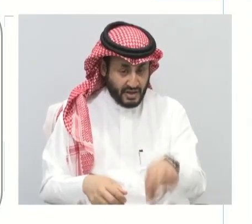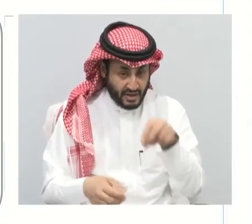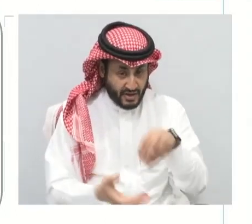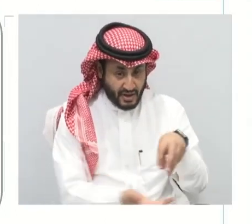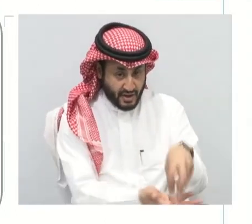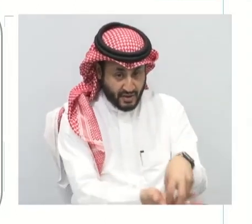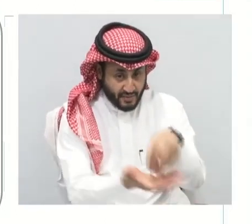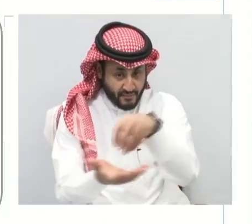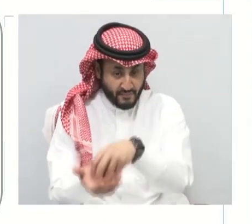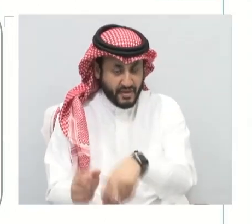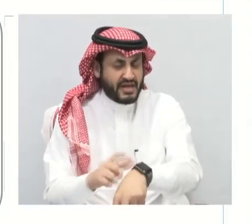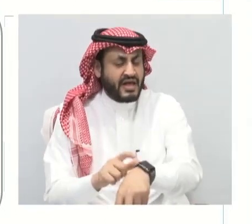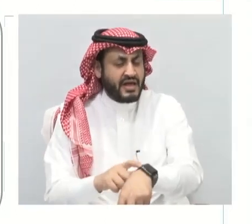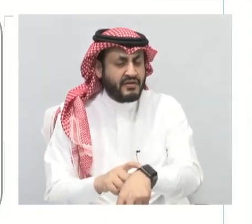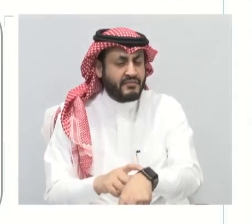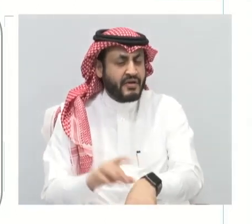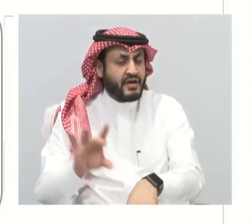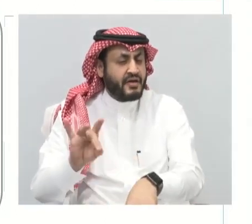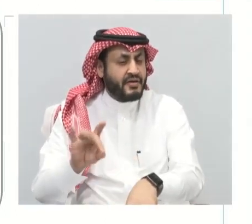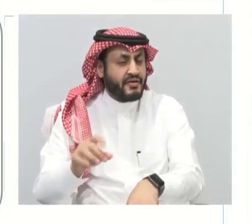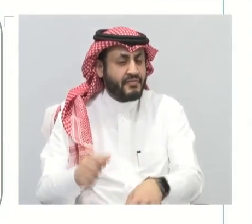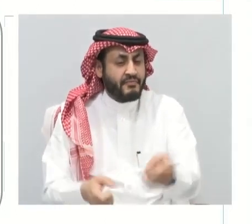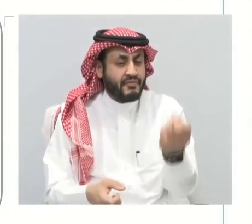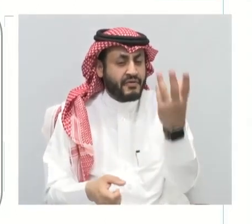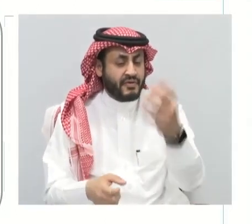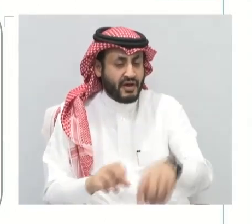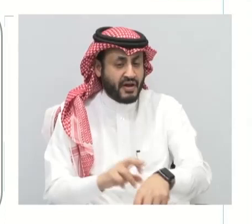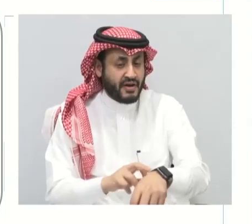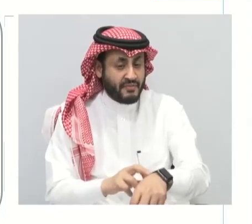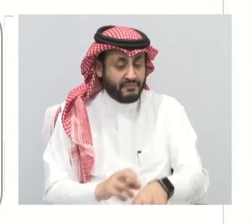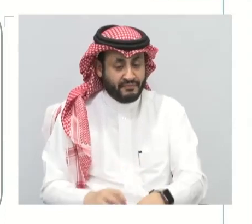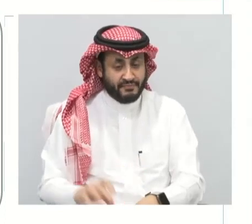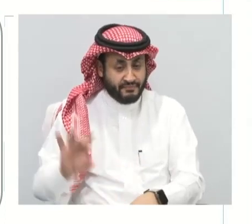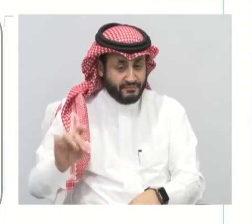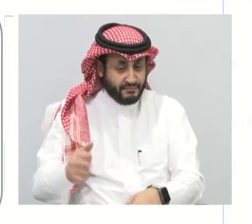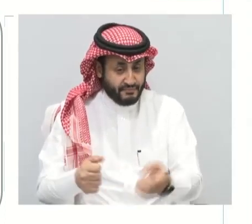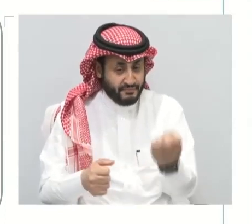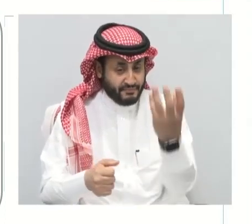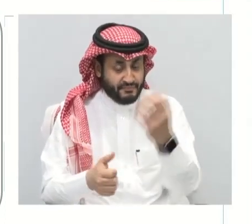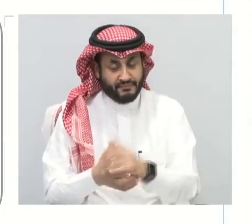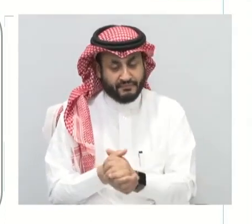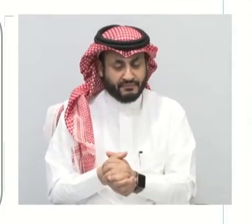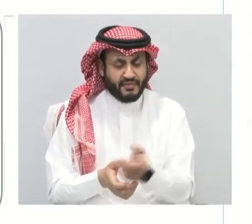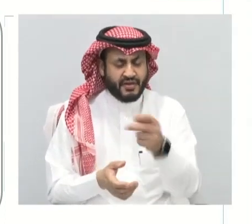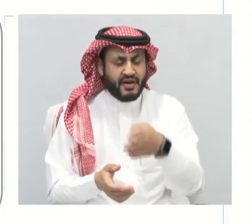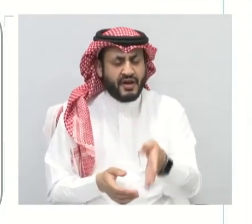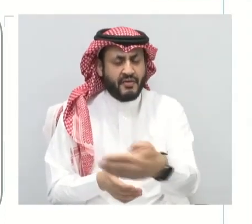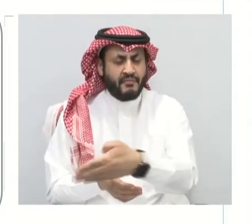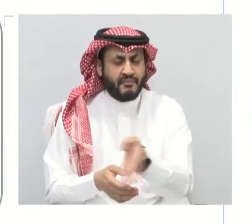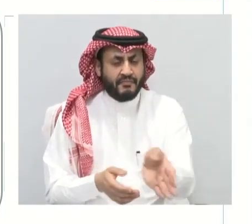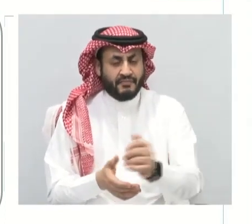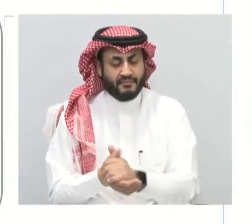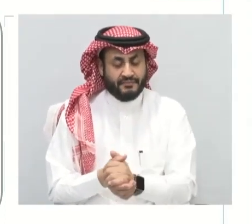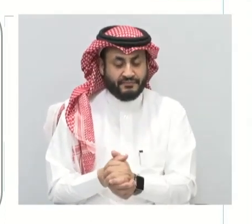8 a.m. What does he want? He wants him to pick him up. And now we start to tell the direction